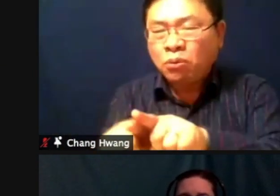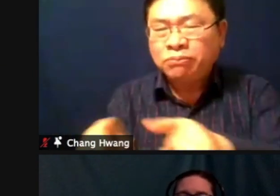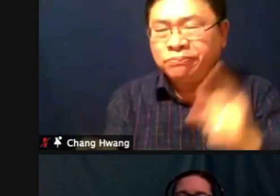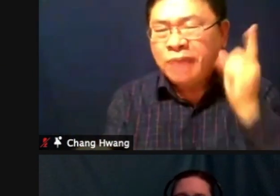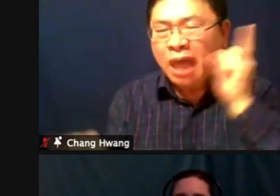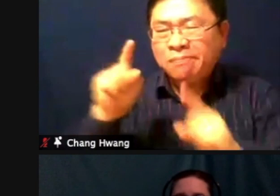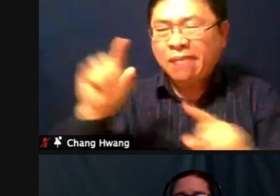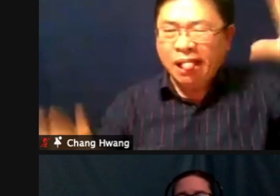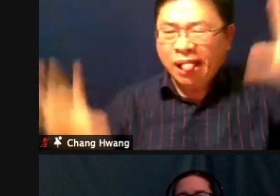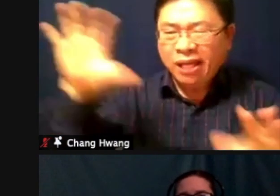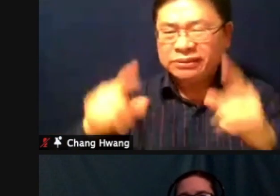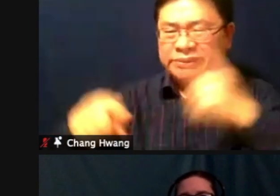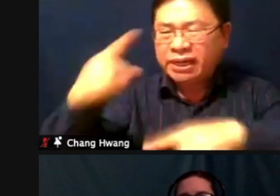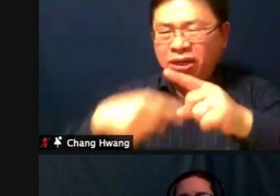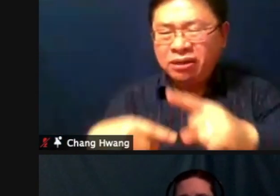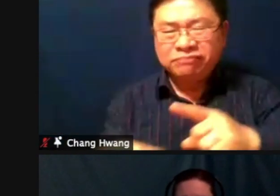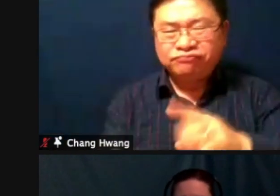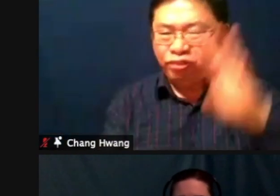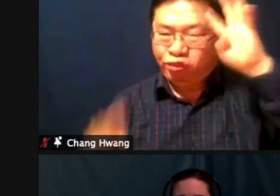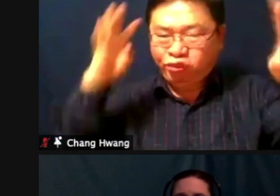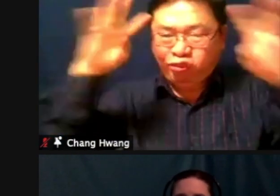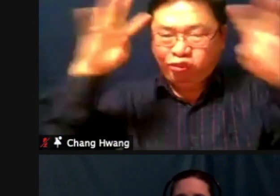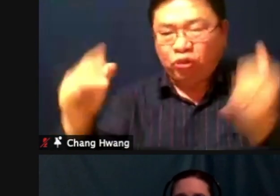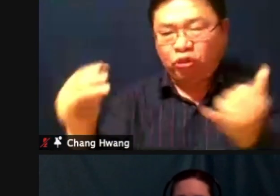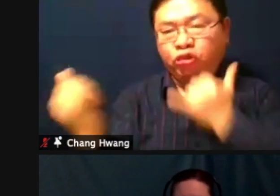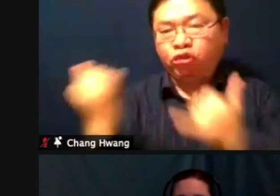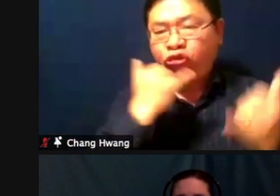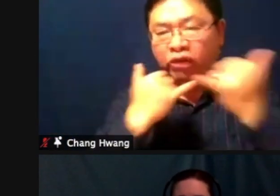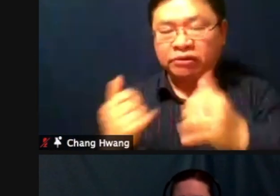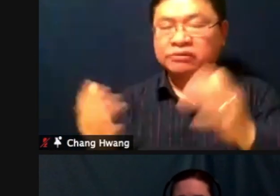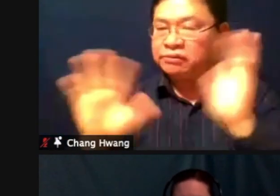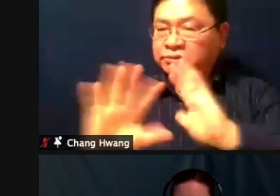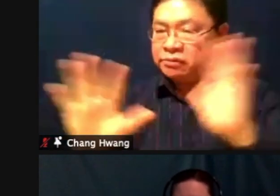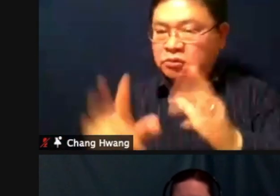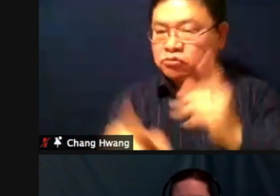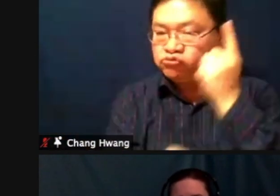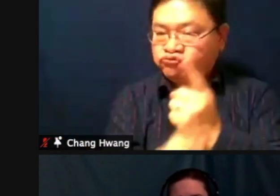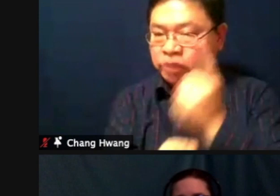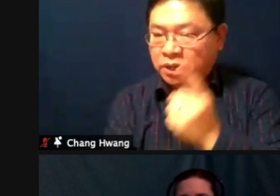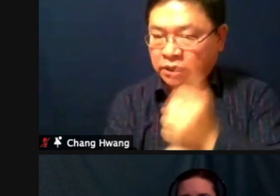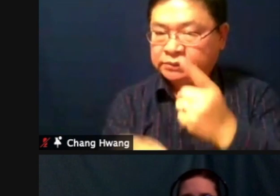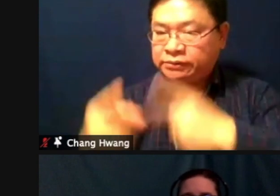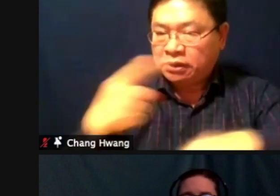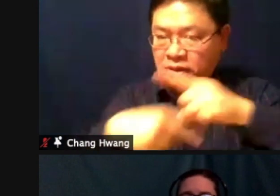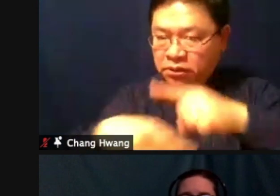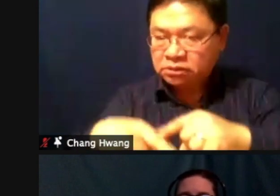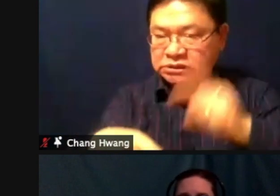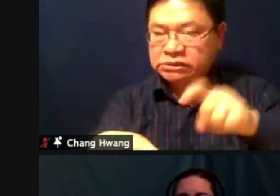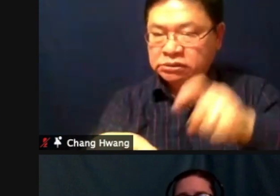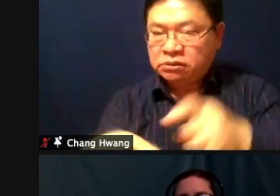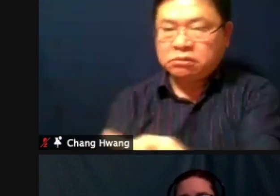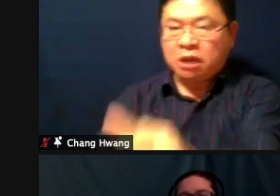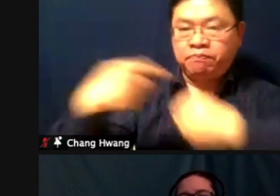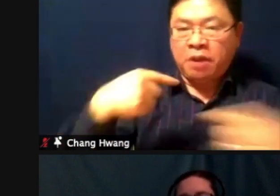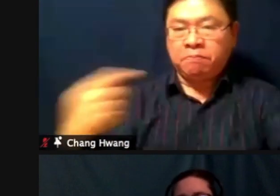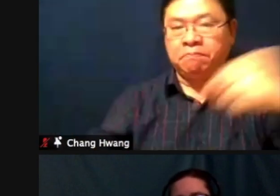And I found that it could be that deaf families or families that had deaf students in them or family members wanted